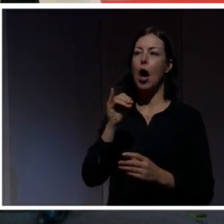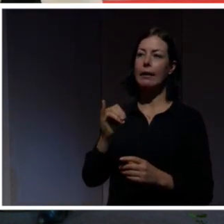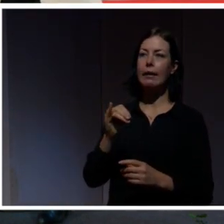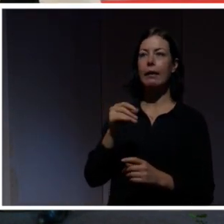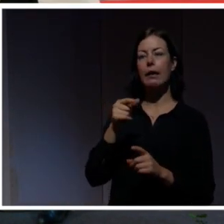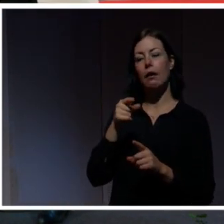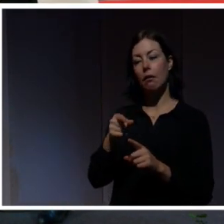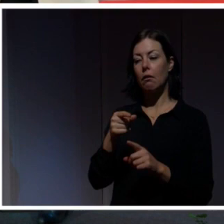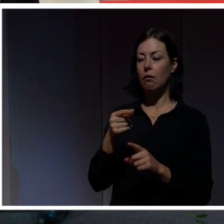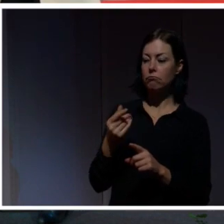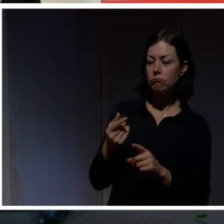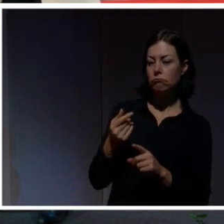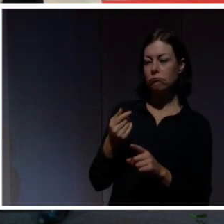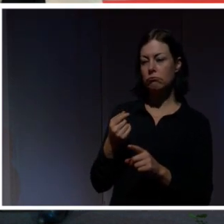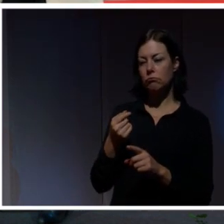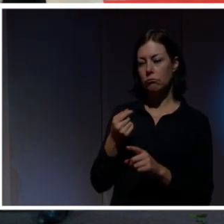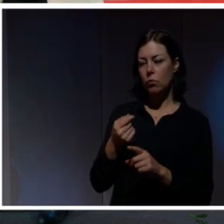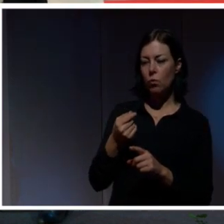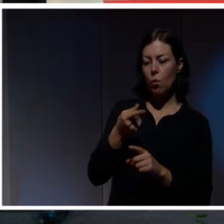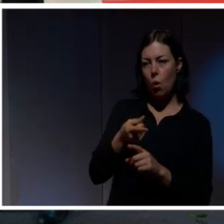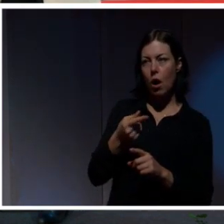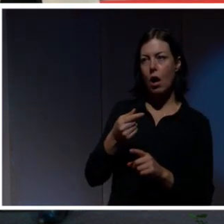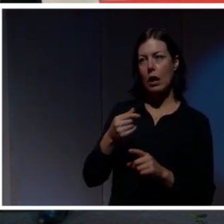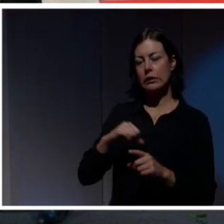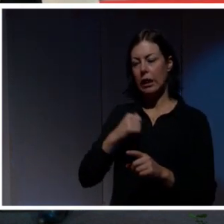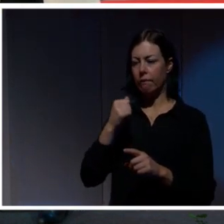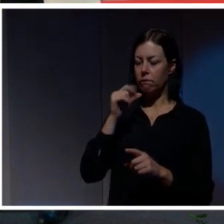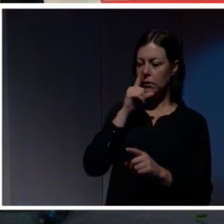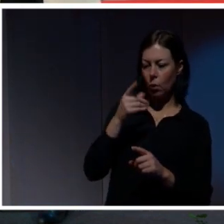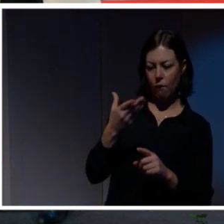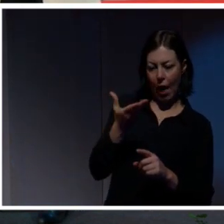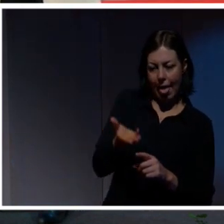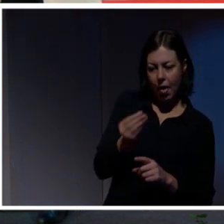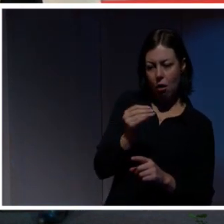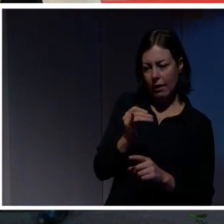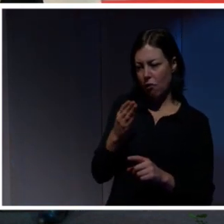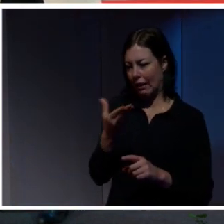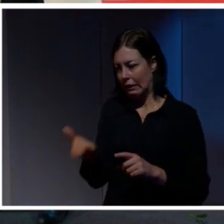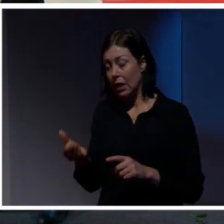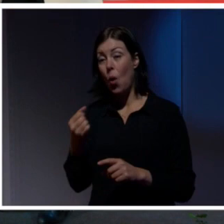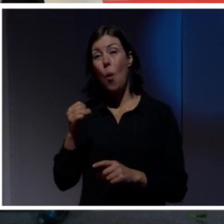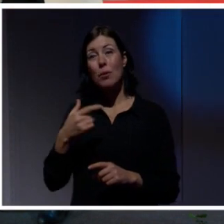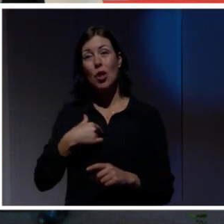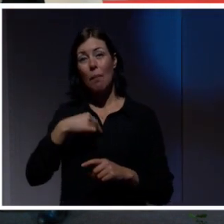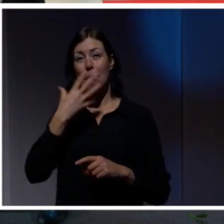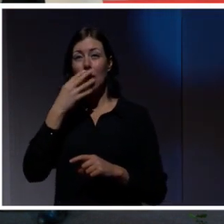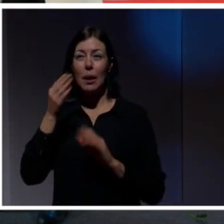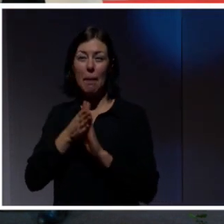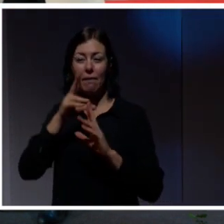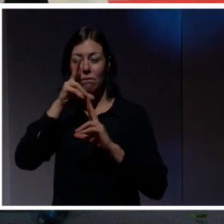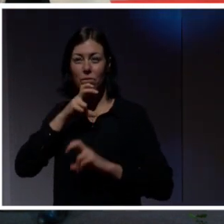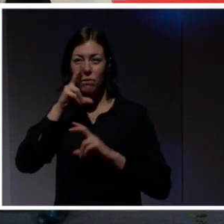it and what isn't AI? Now, as I mentioned at my talk, when I talk to researchers, I often have